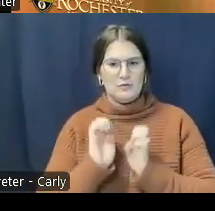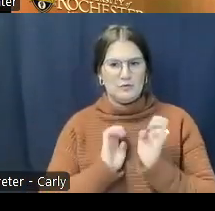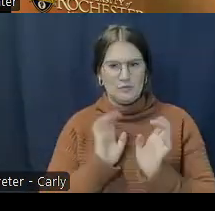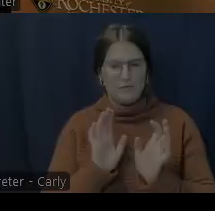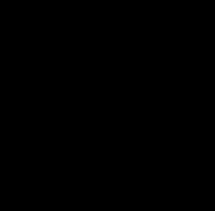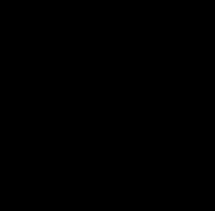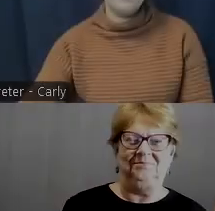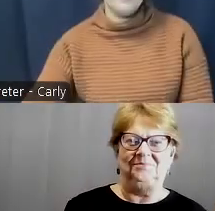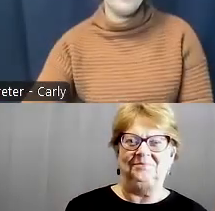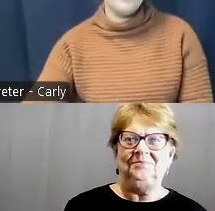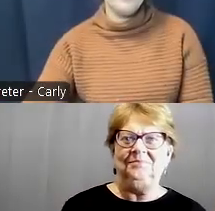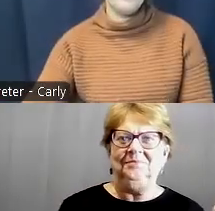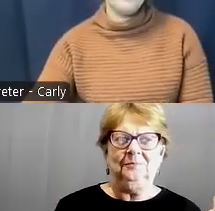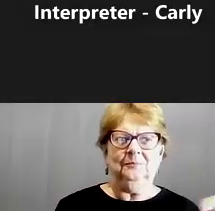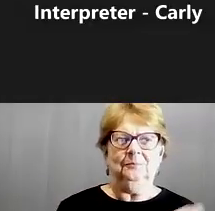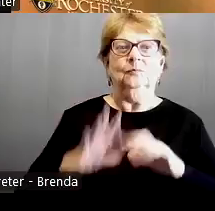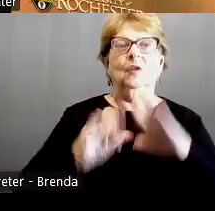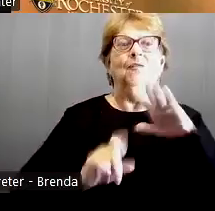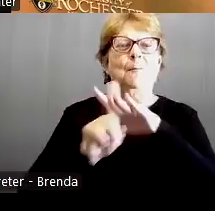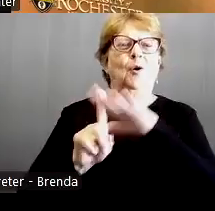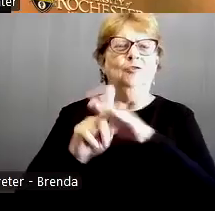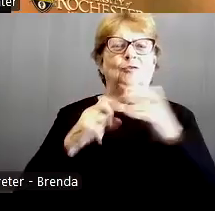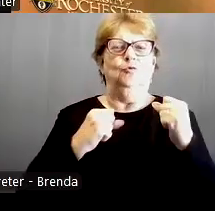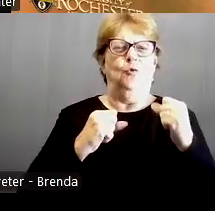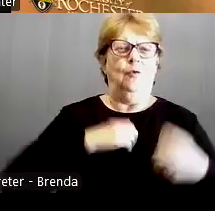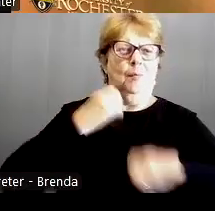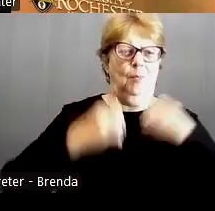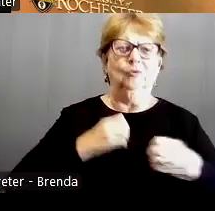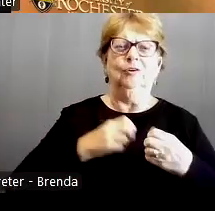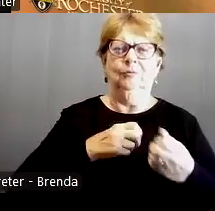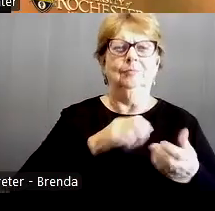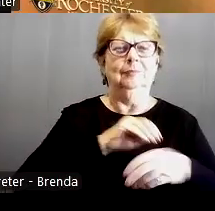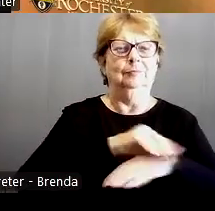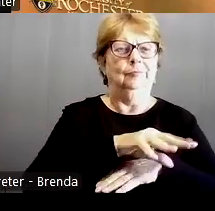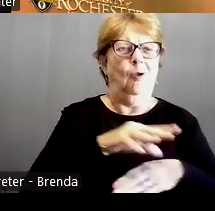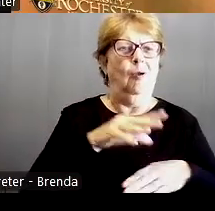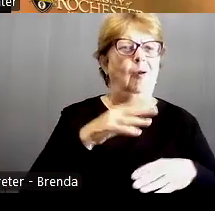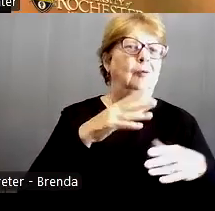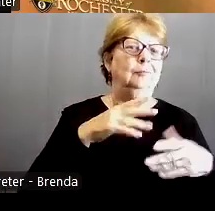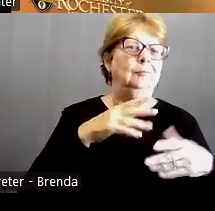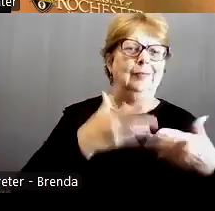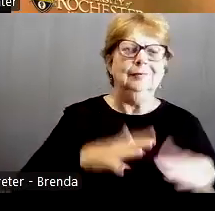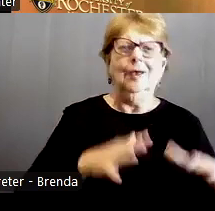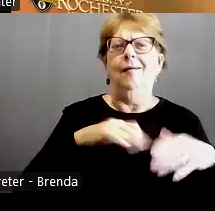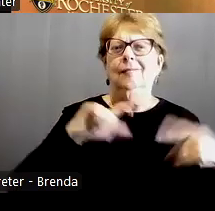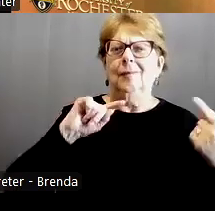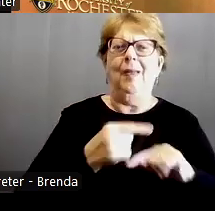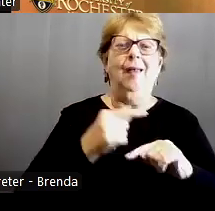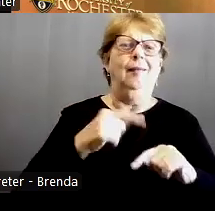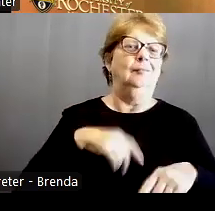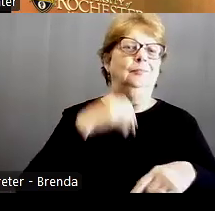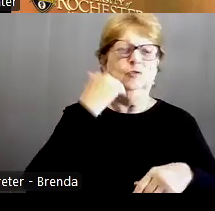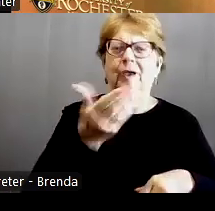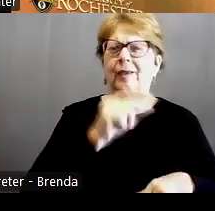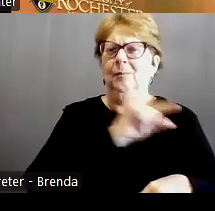up. The emergence of strong emotions can result in anxiety, pain, shame, or guilt, all of which trigger automatic